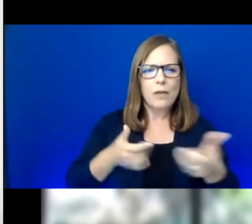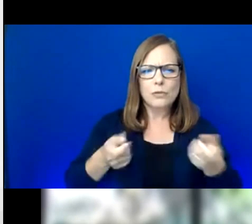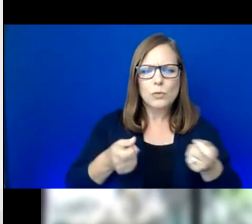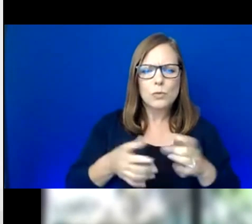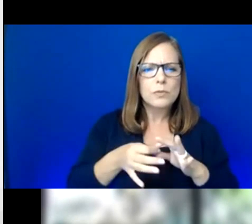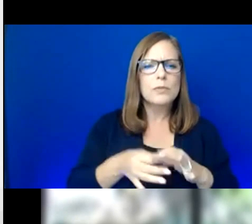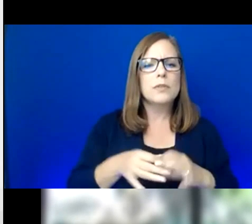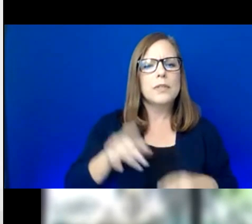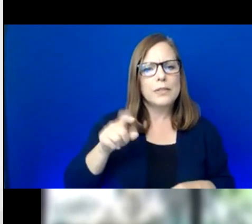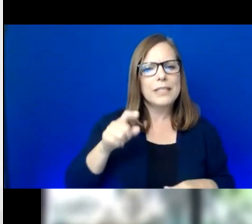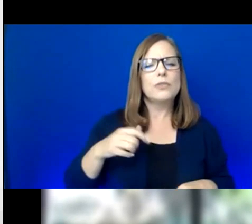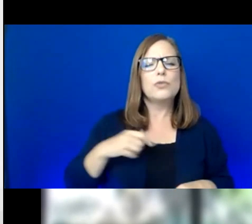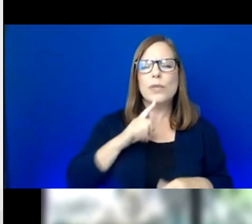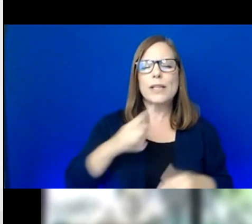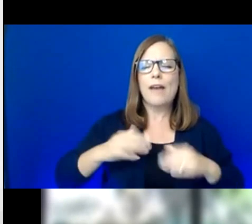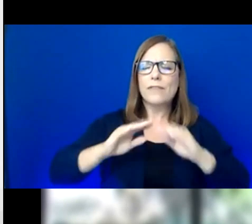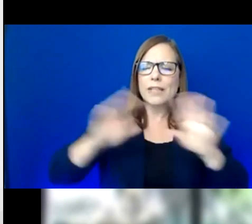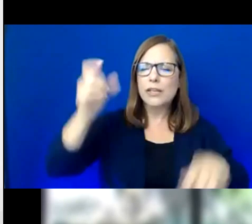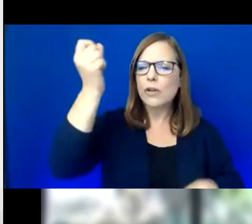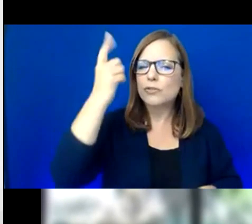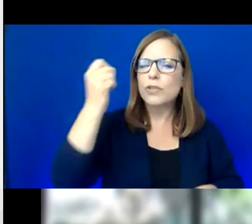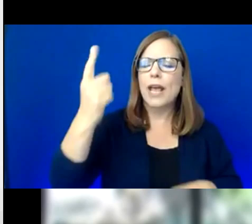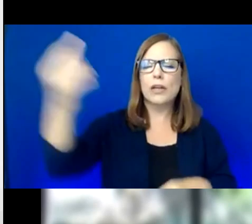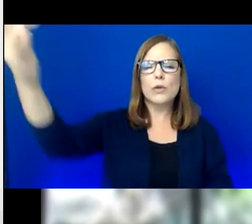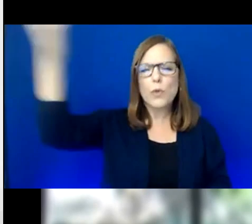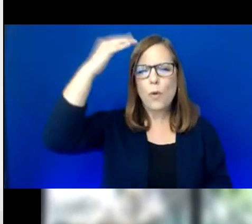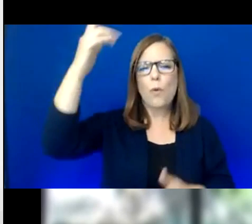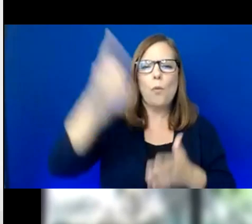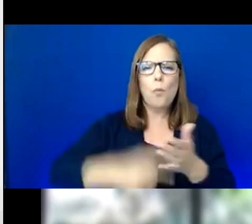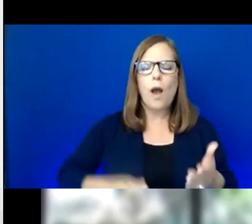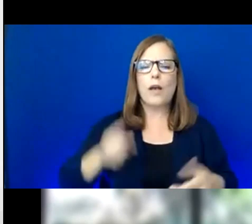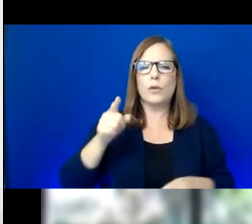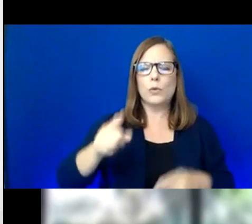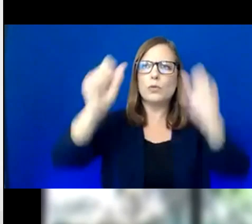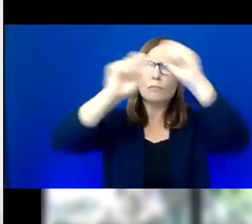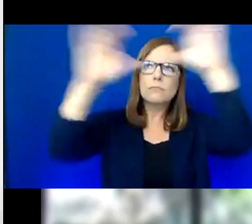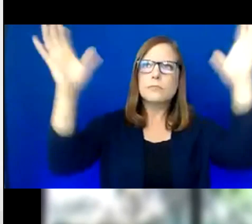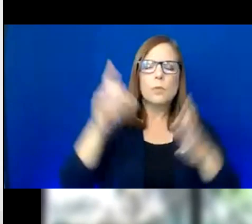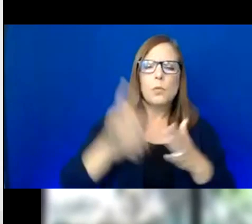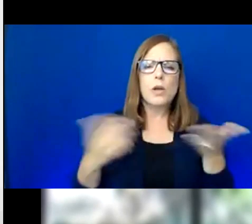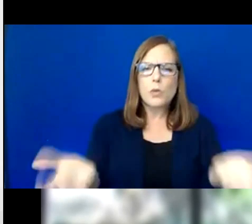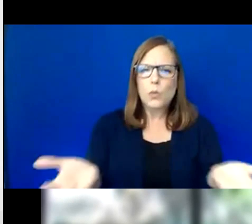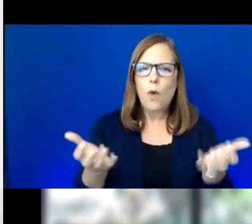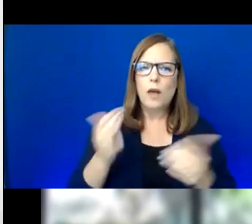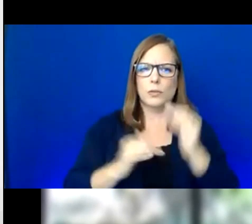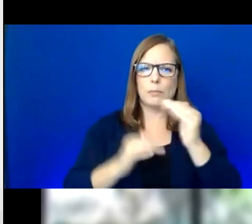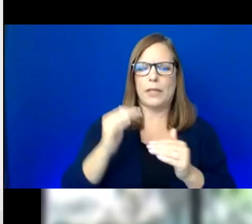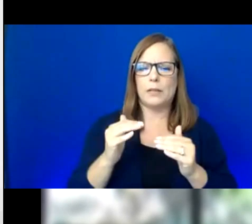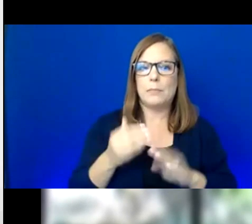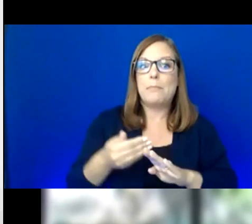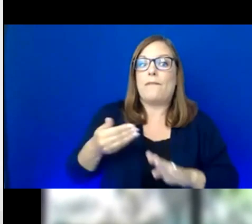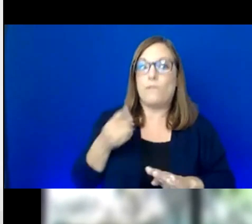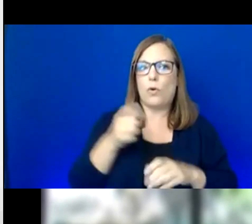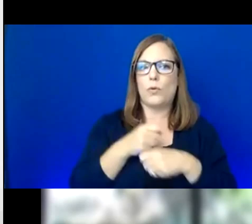build statewide. Really know what it is that you want to build before changes are made. The system